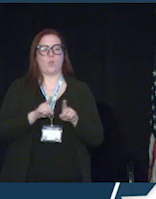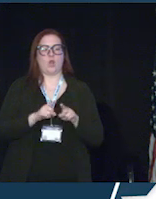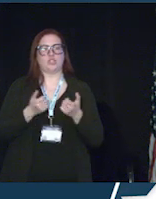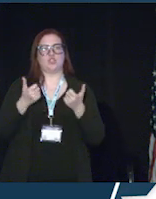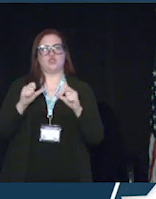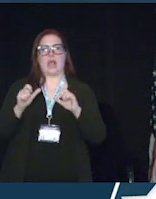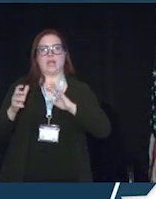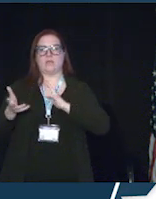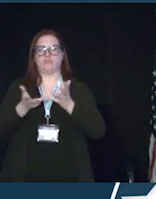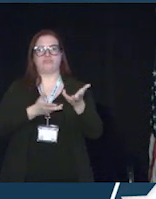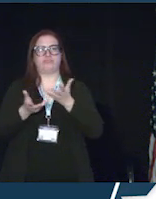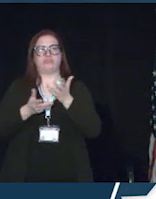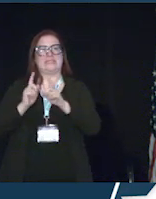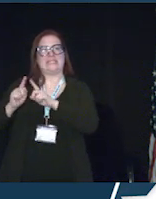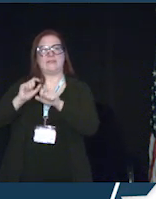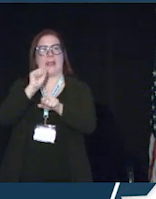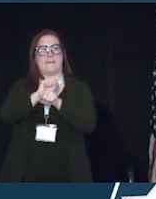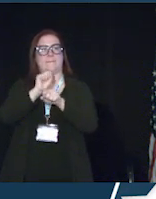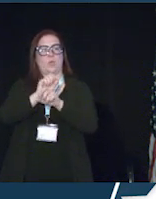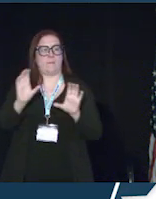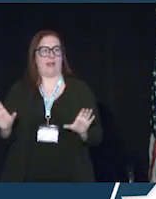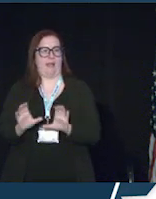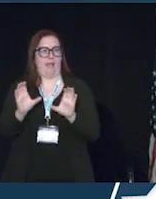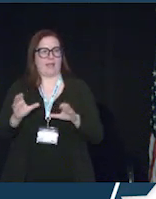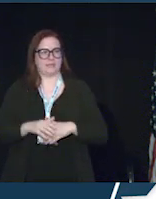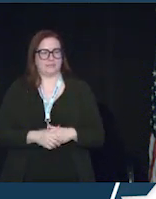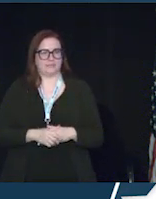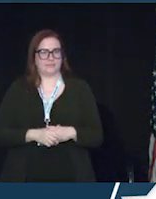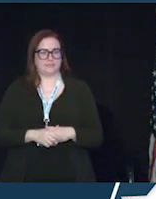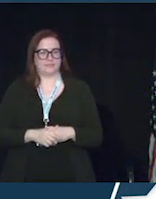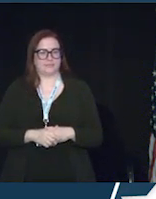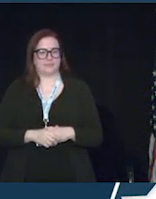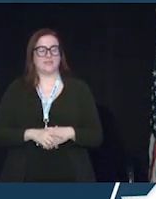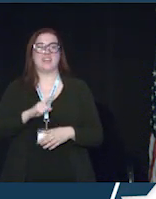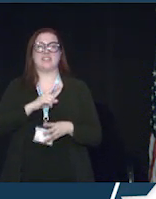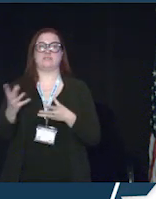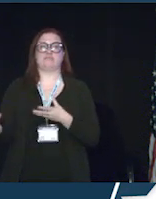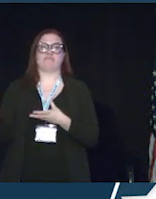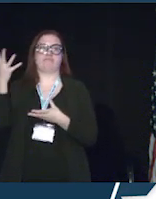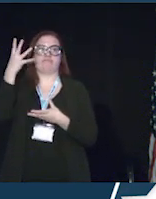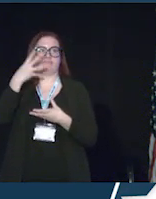and Integrated Employment Act. This also encompasses a